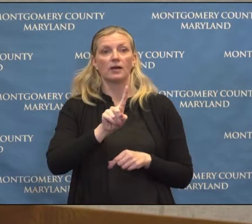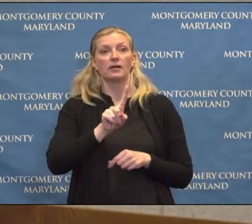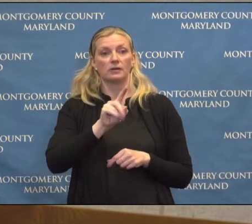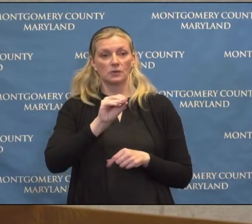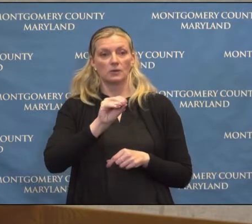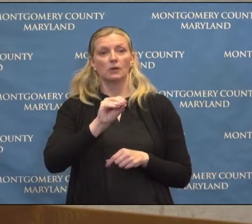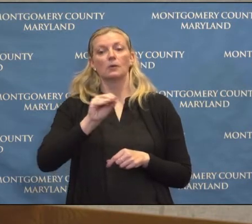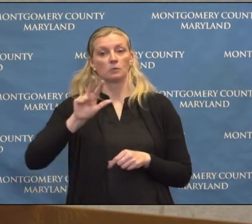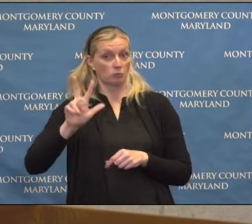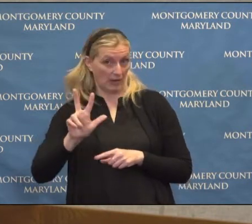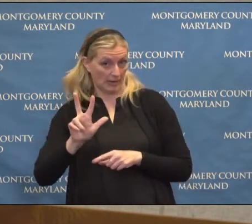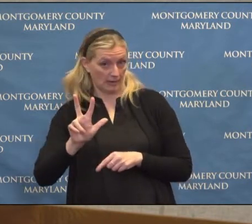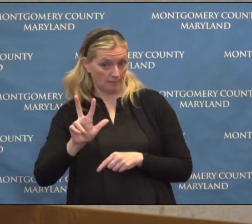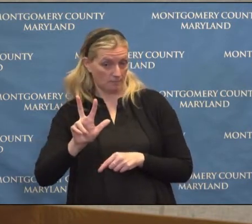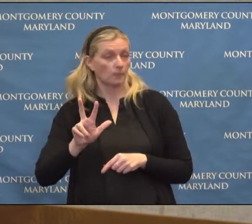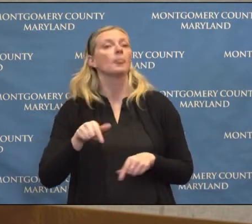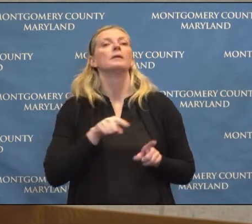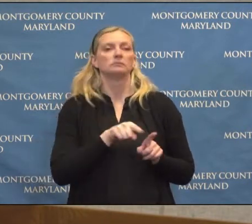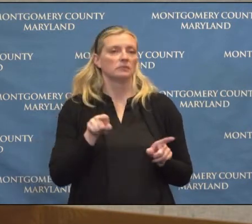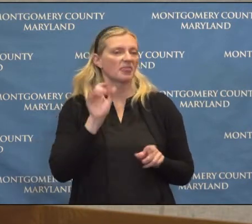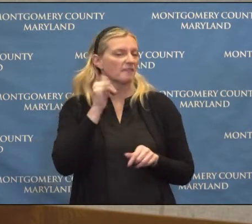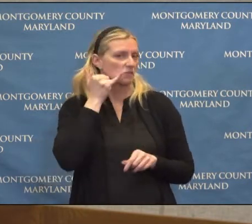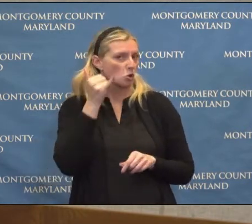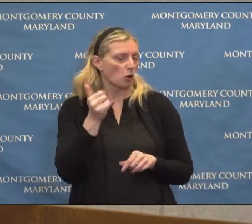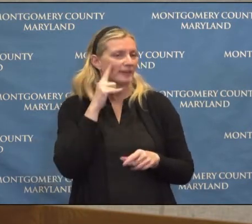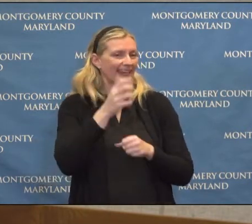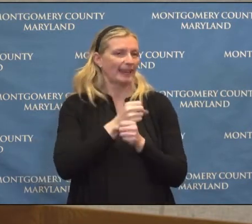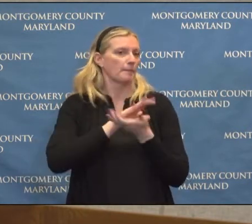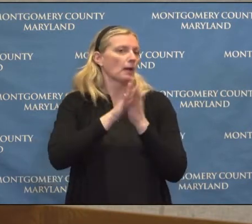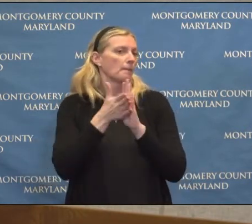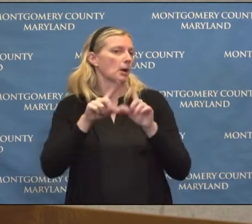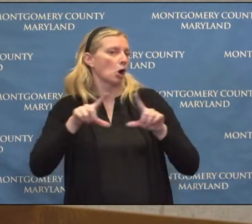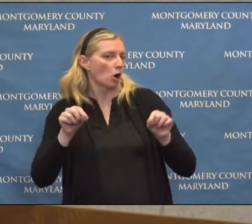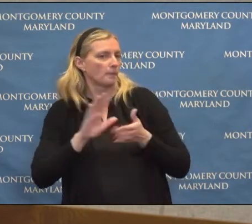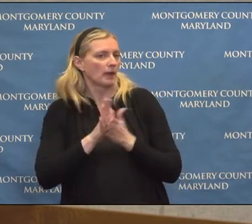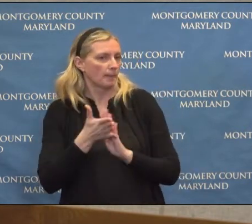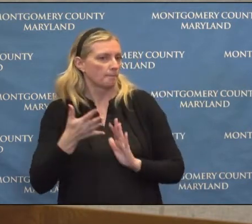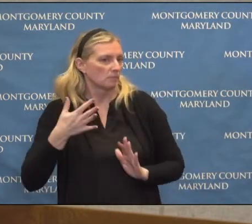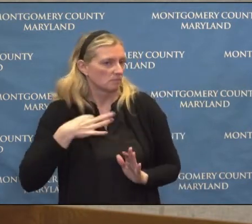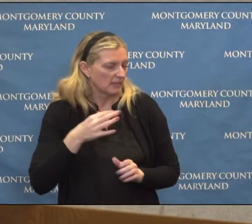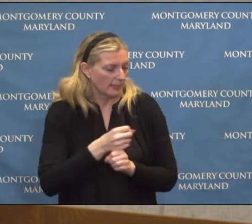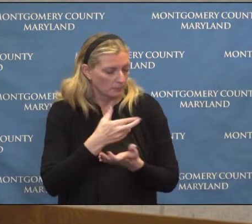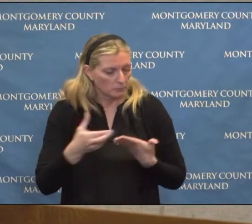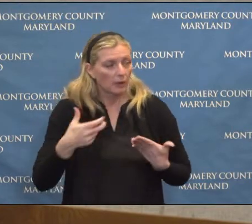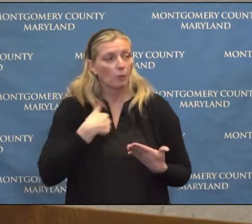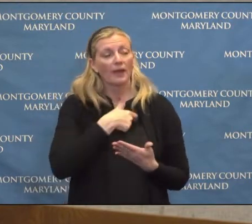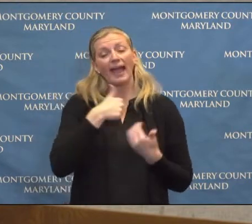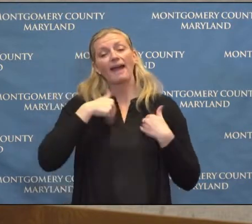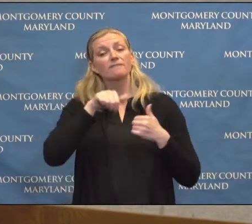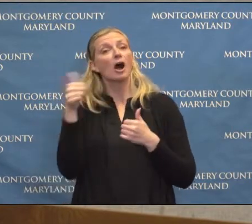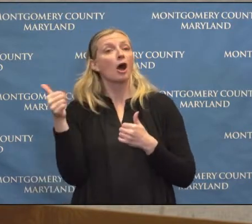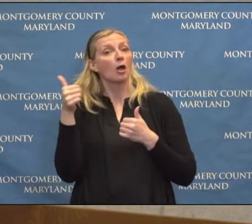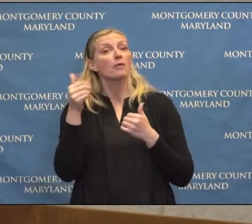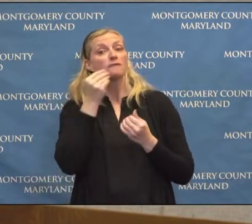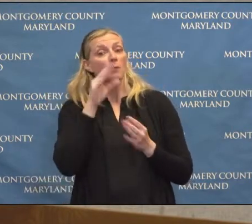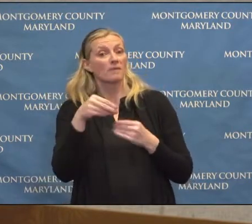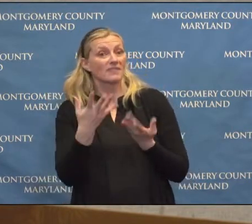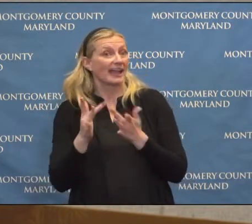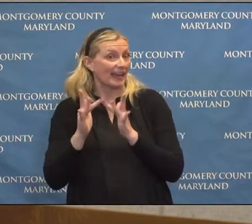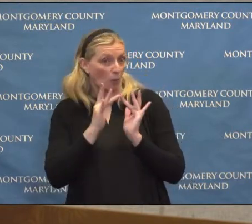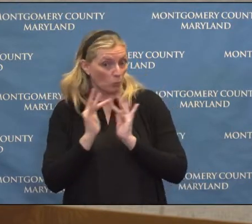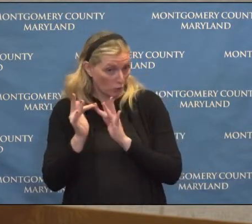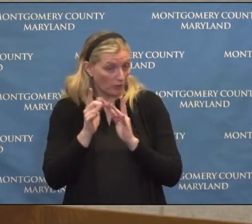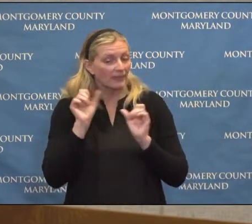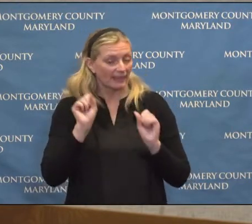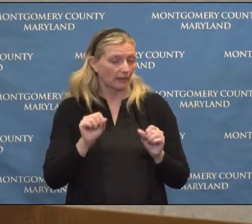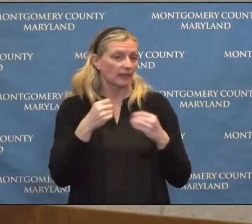240-777-1003. And if you aren't eligible for SNAP, there are many other resources through our amazing food assistance provider network in the county that can